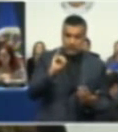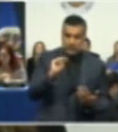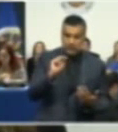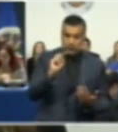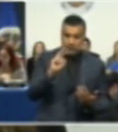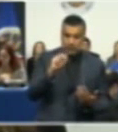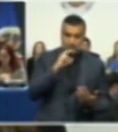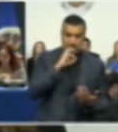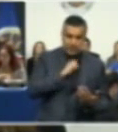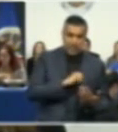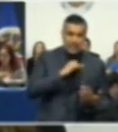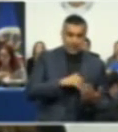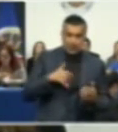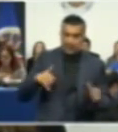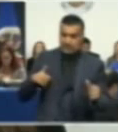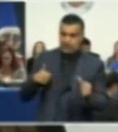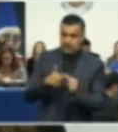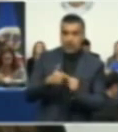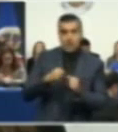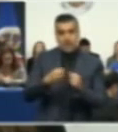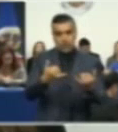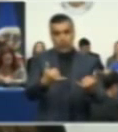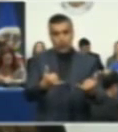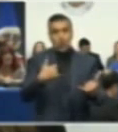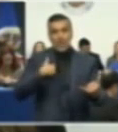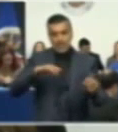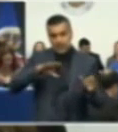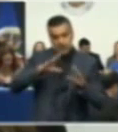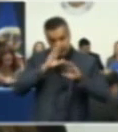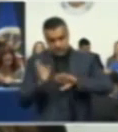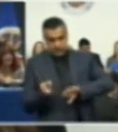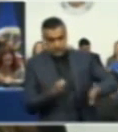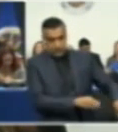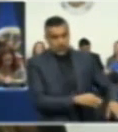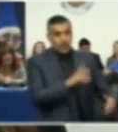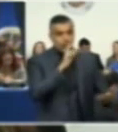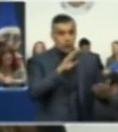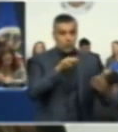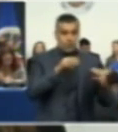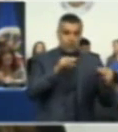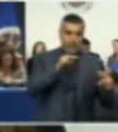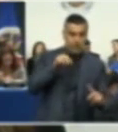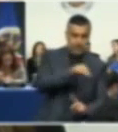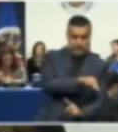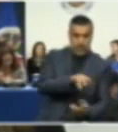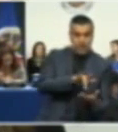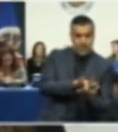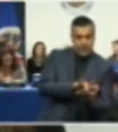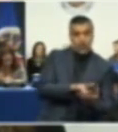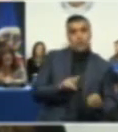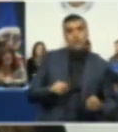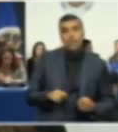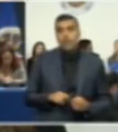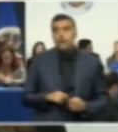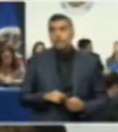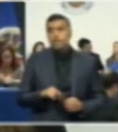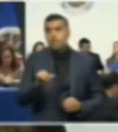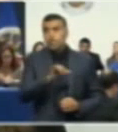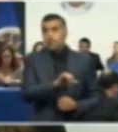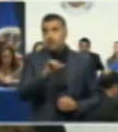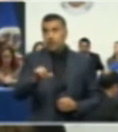line with modern thinking and to move away from the medical method. I wanted to mention